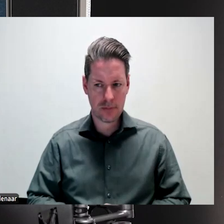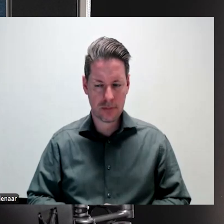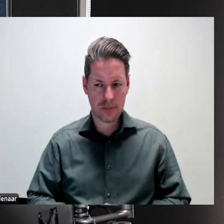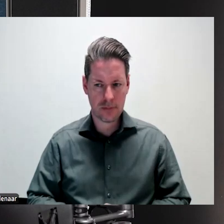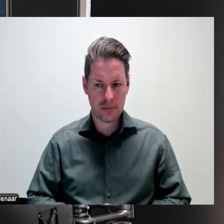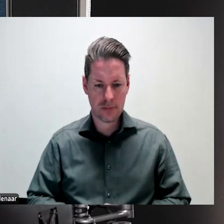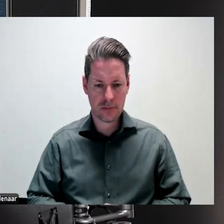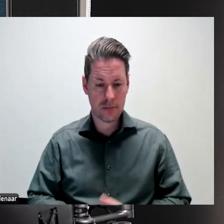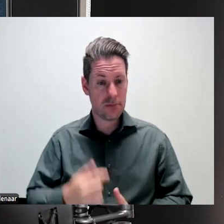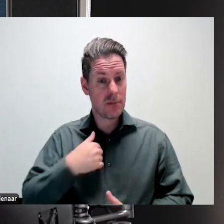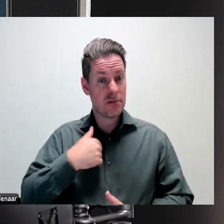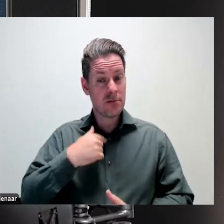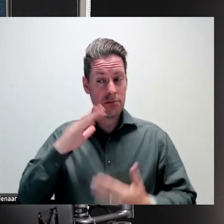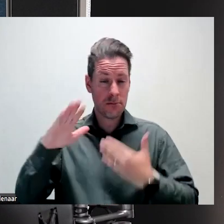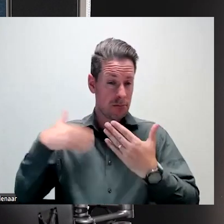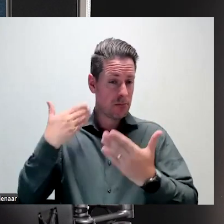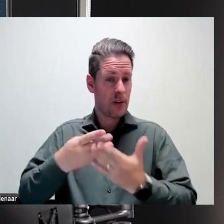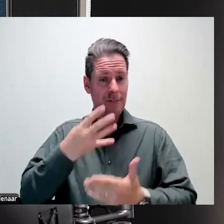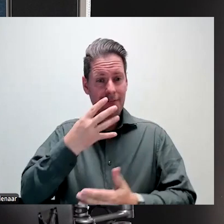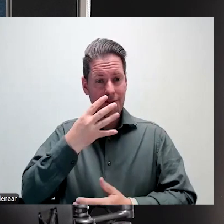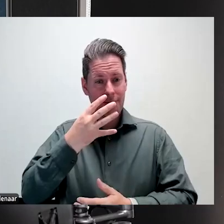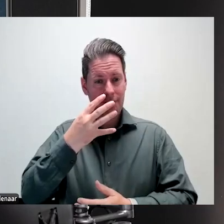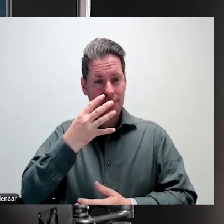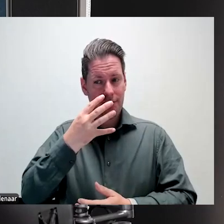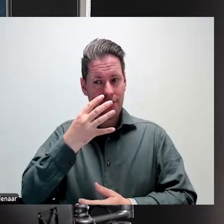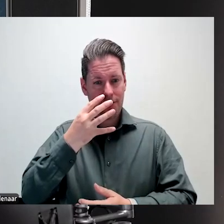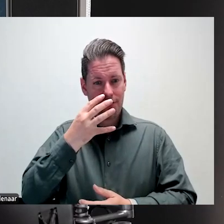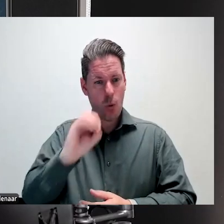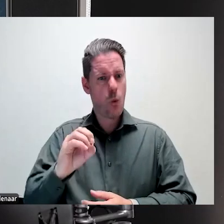40s that I spoke like a deaf person,